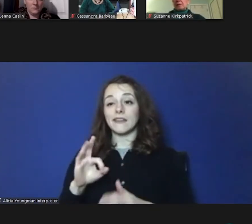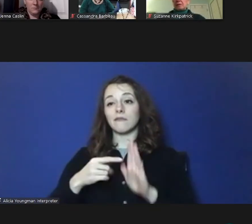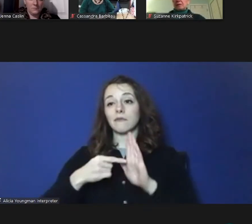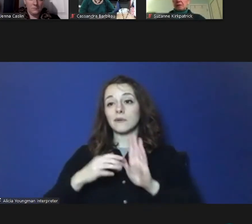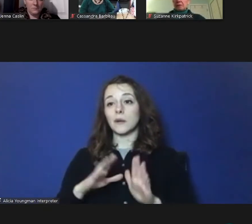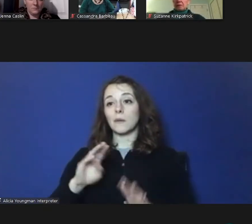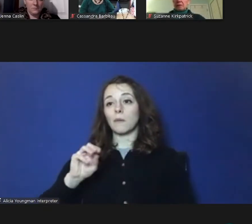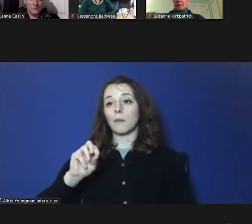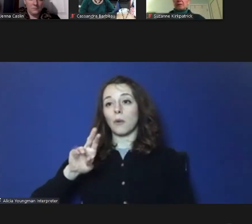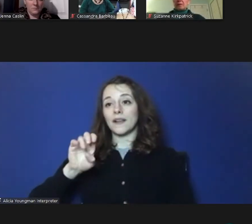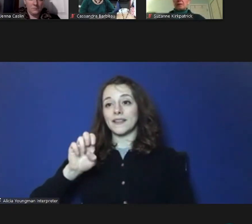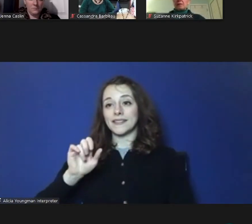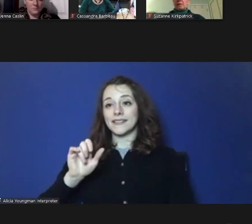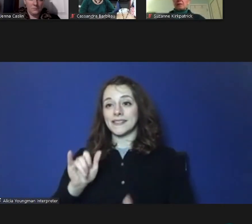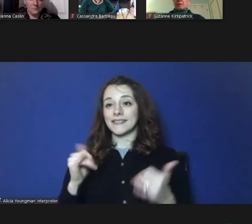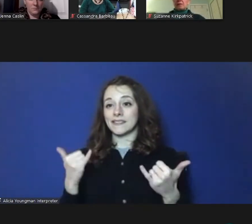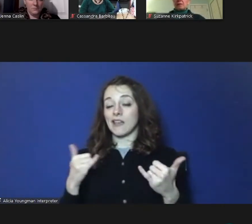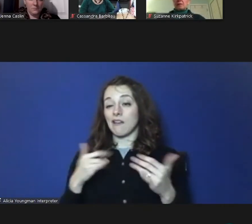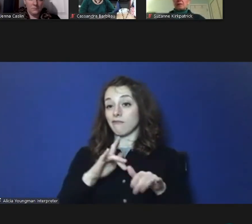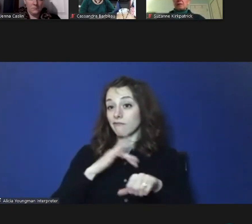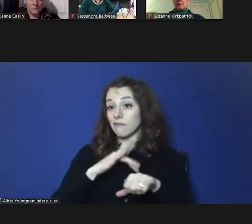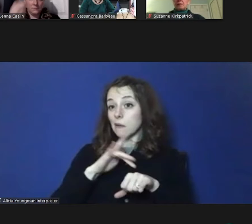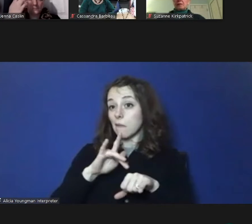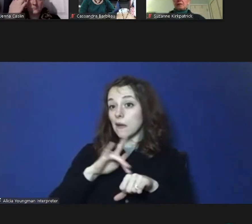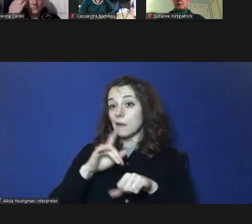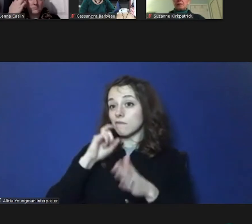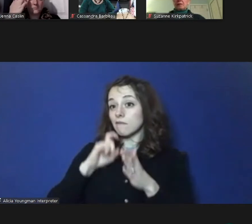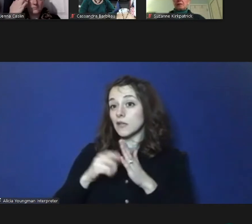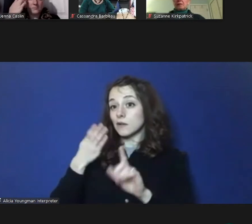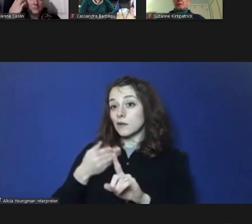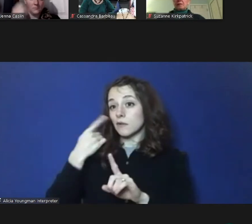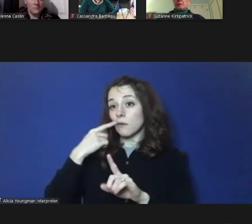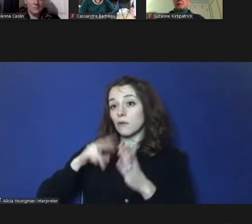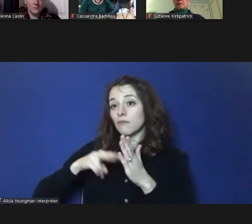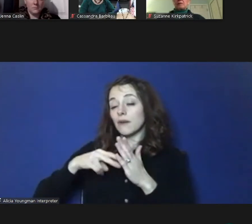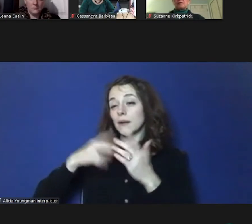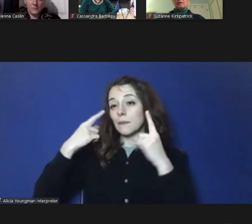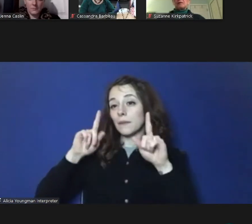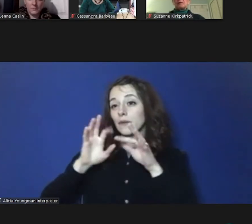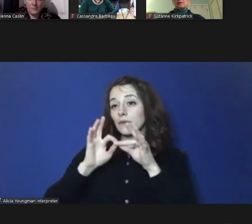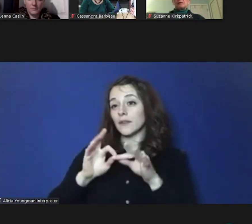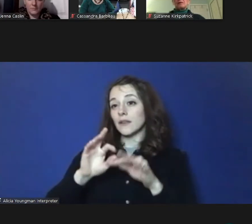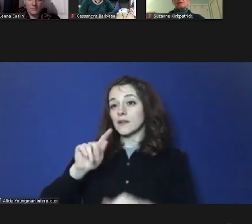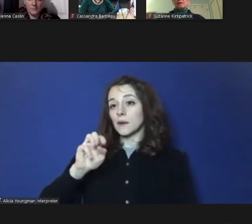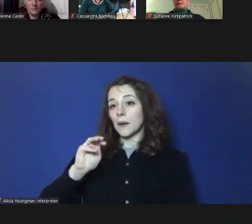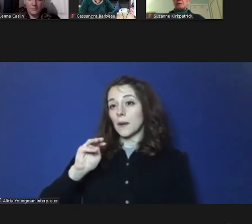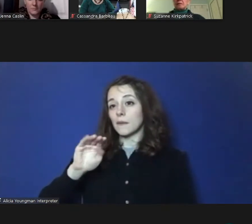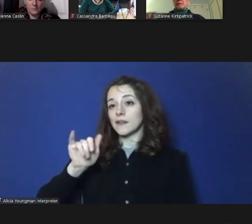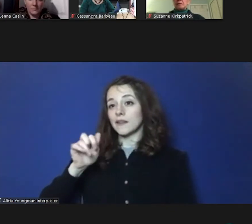Representative Morrissey is now available, we recognize her for the reading of a proclamation regarding Tom Jacobs.